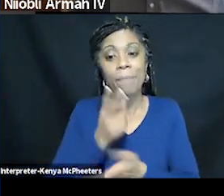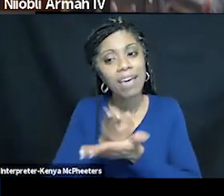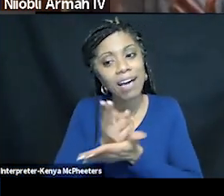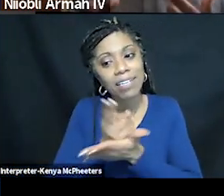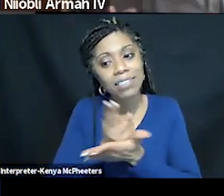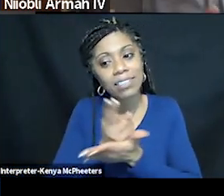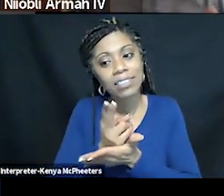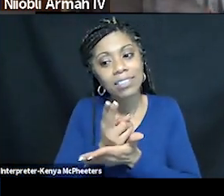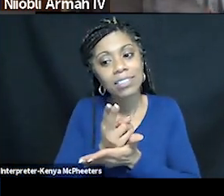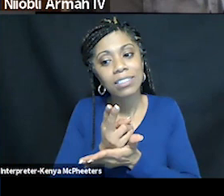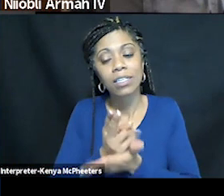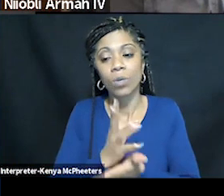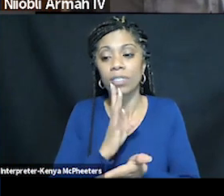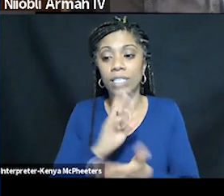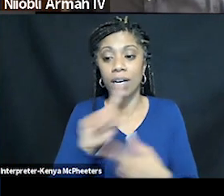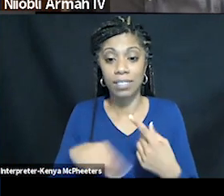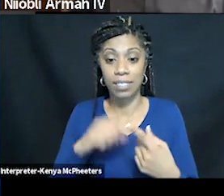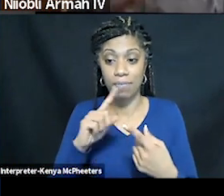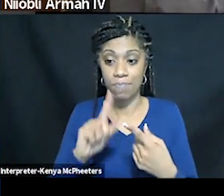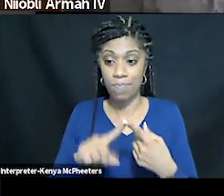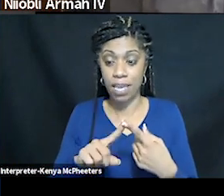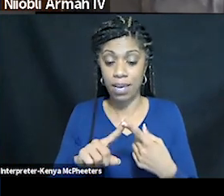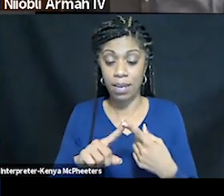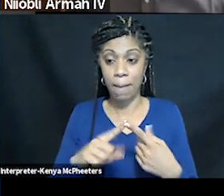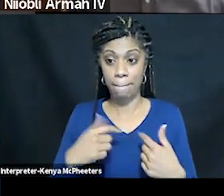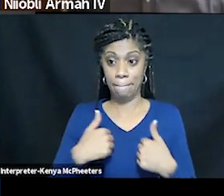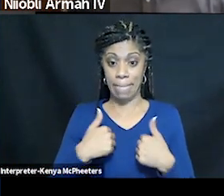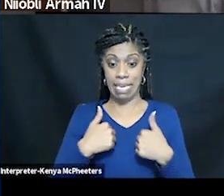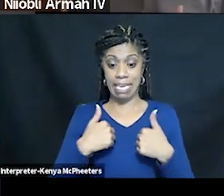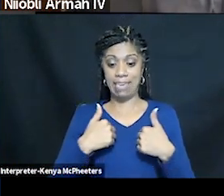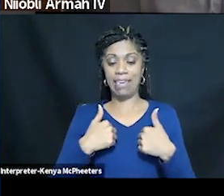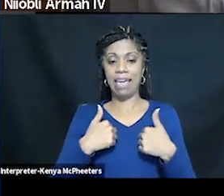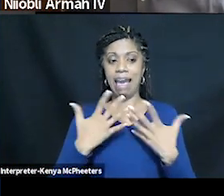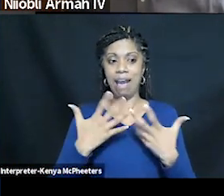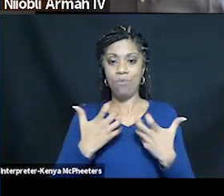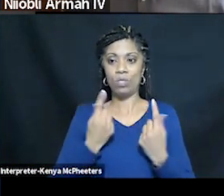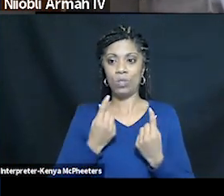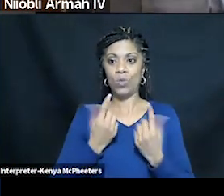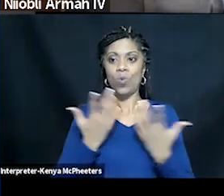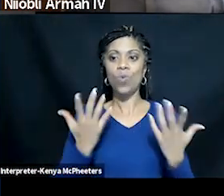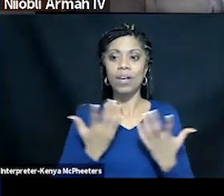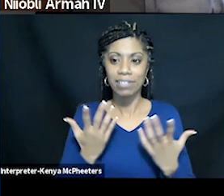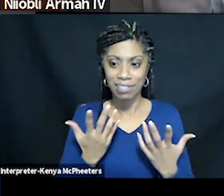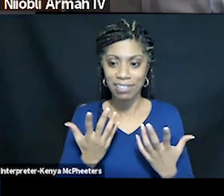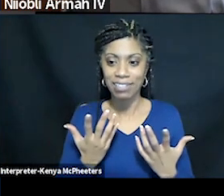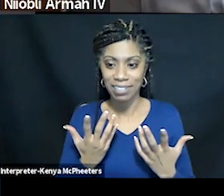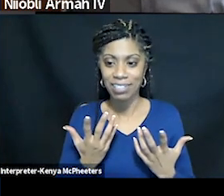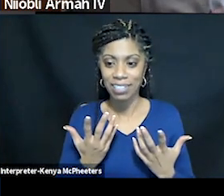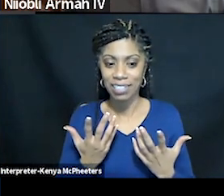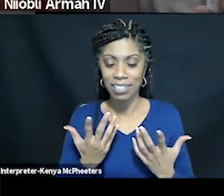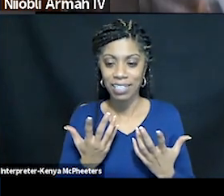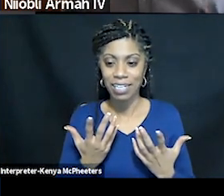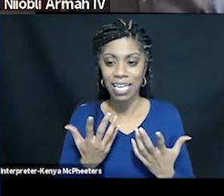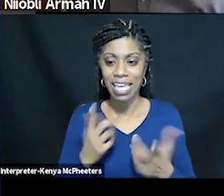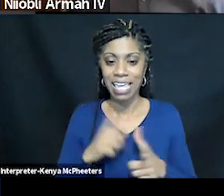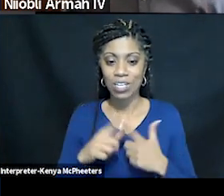Talk about you. We talked about asset-based framing. What are your aspirations for this work? Where do you want to go? And then be a little bit provocative and say, hey,